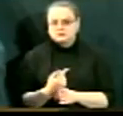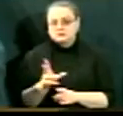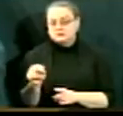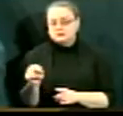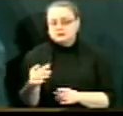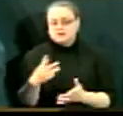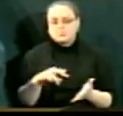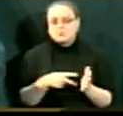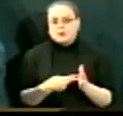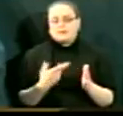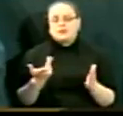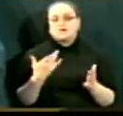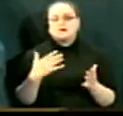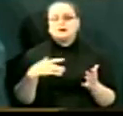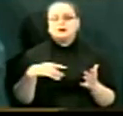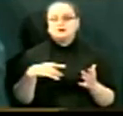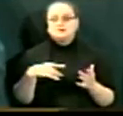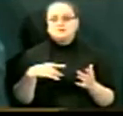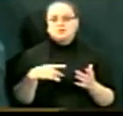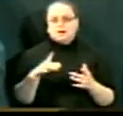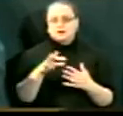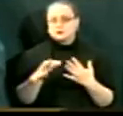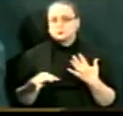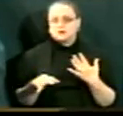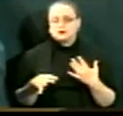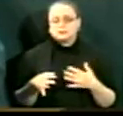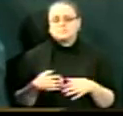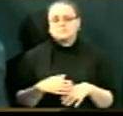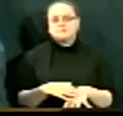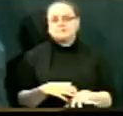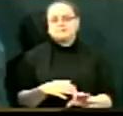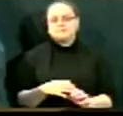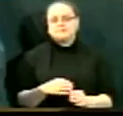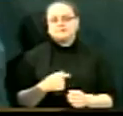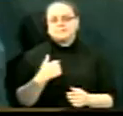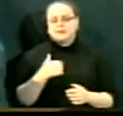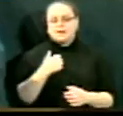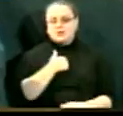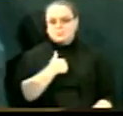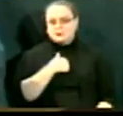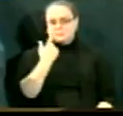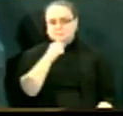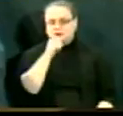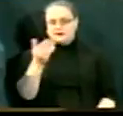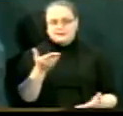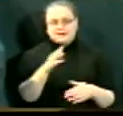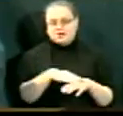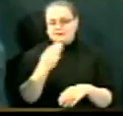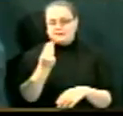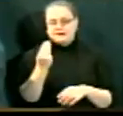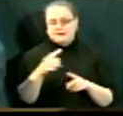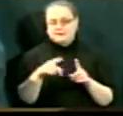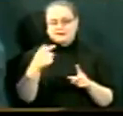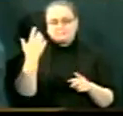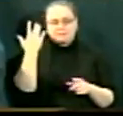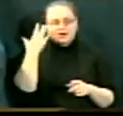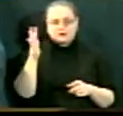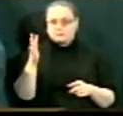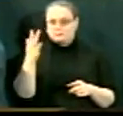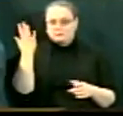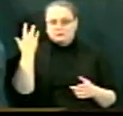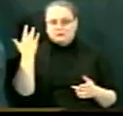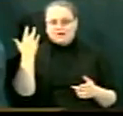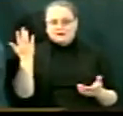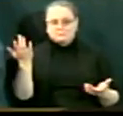So, I mean, again, it's a choice. So I apologize for not being here on Monday, but I don't know